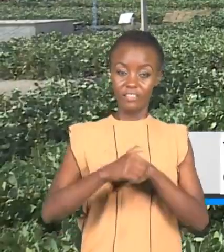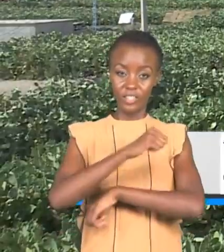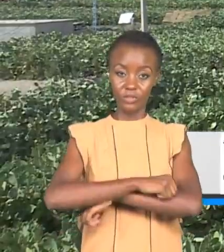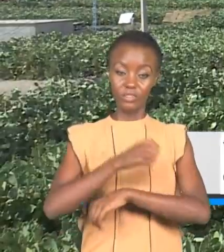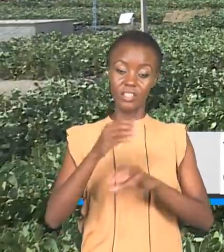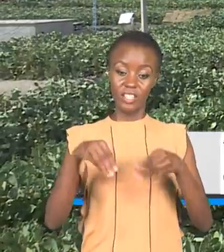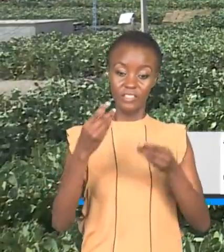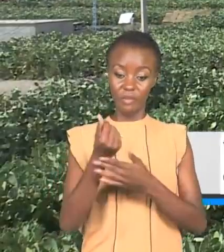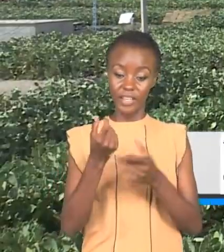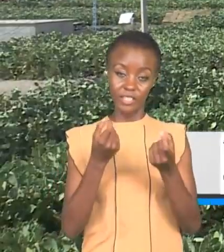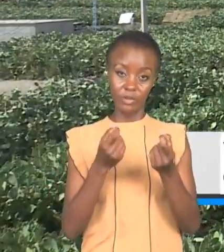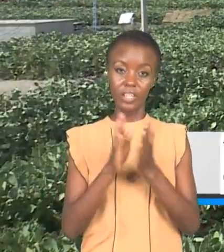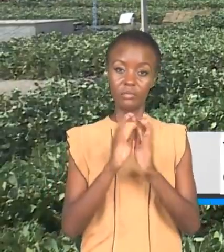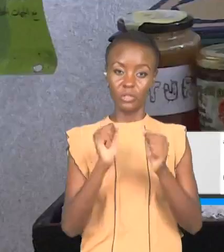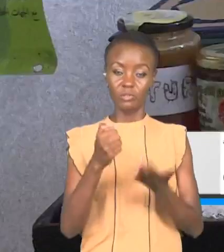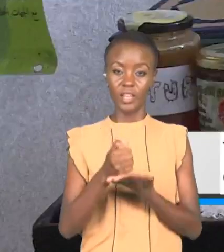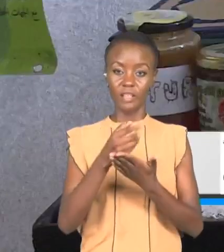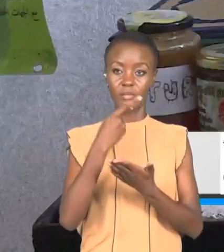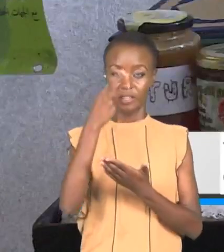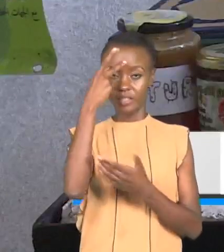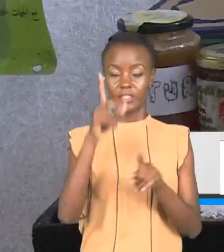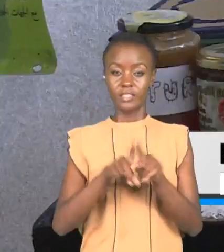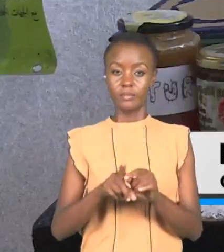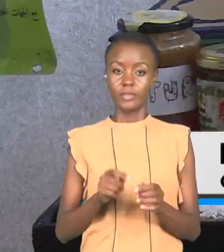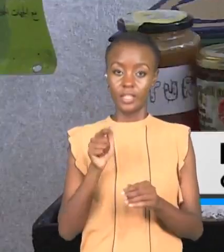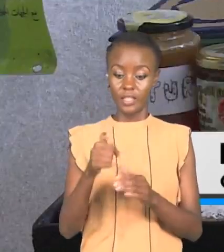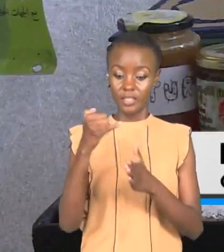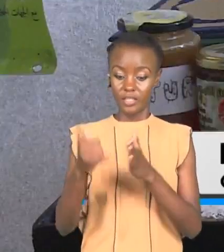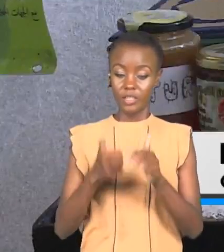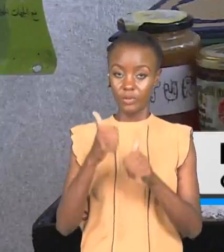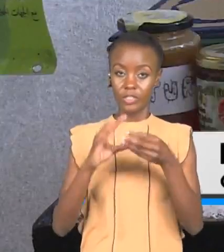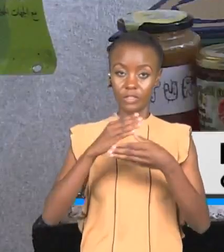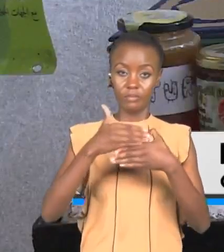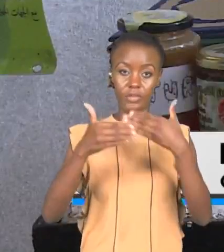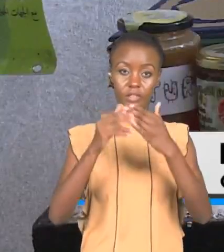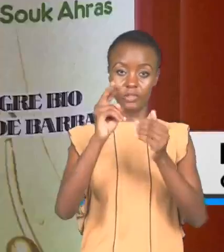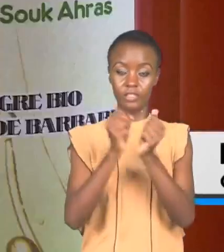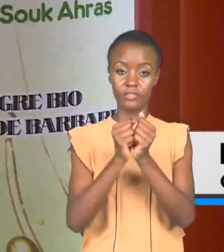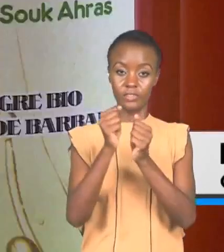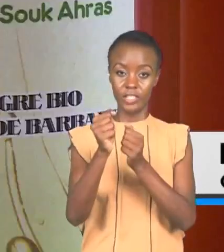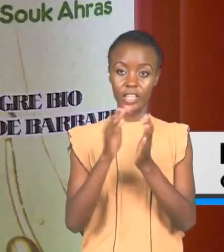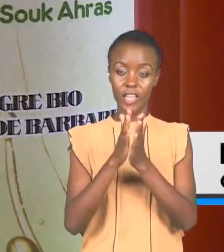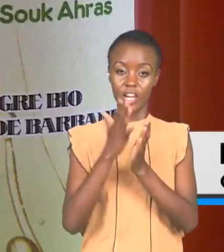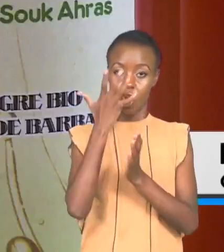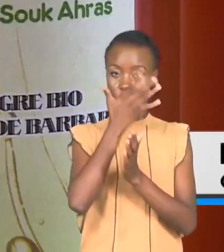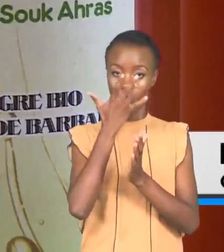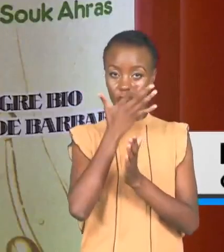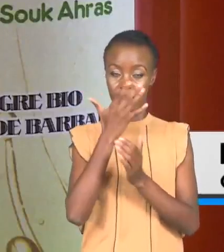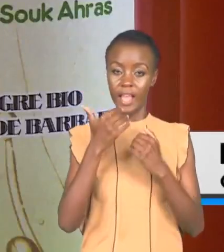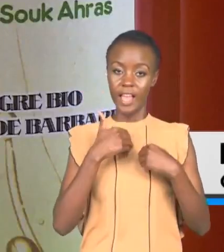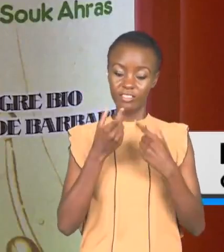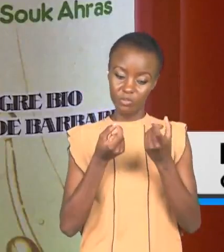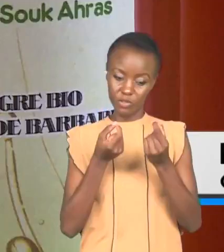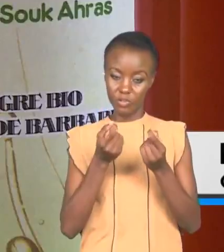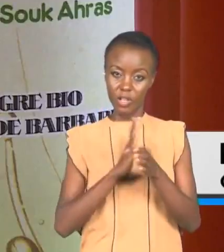money and it can also help their parents. A small factory was built in 2015 and oil was produced in small quantities before